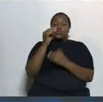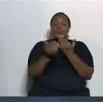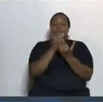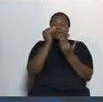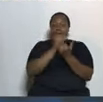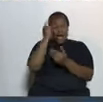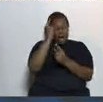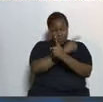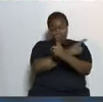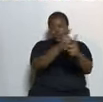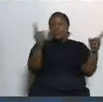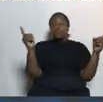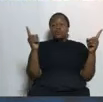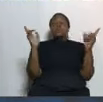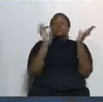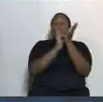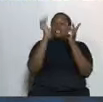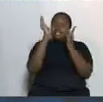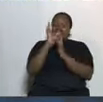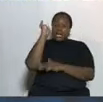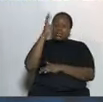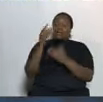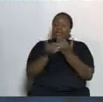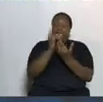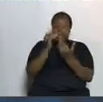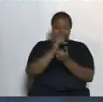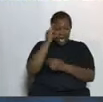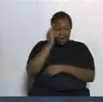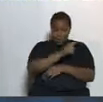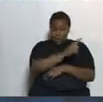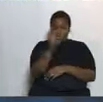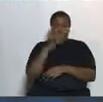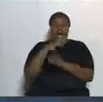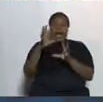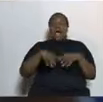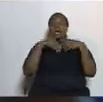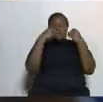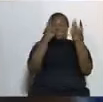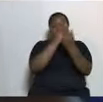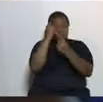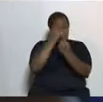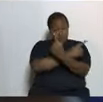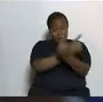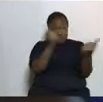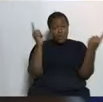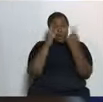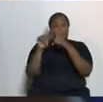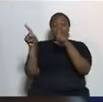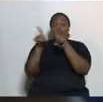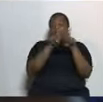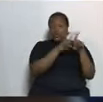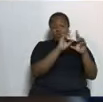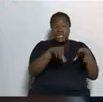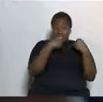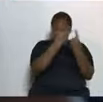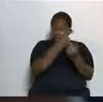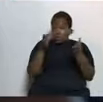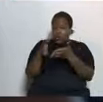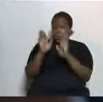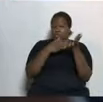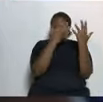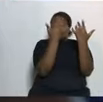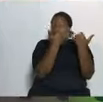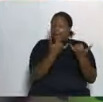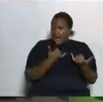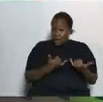of you. Jesus will provide for you. But he's giving you the opportunity